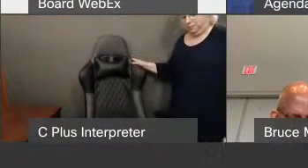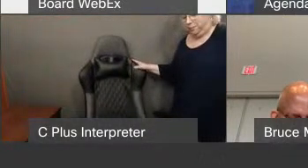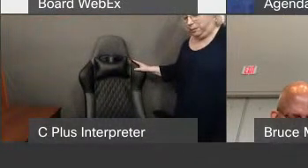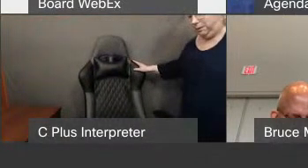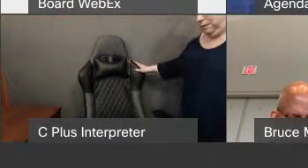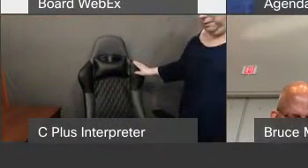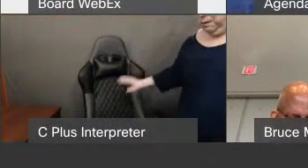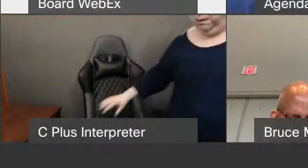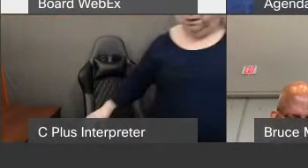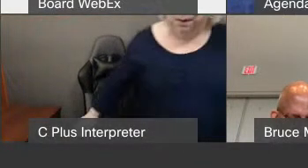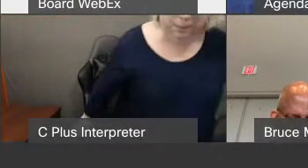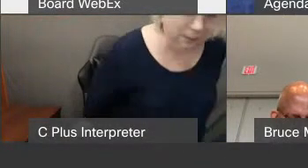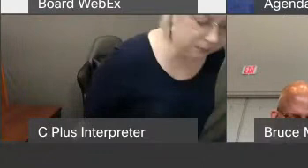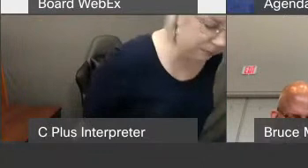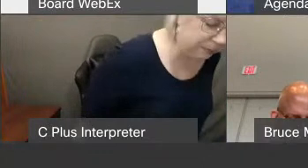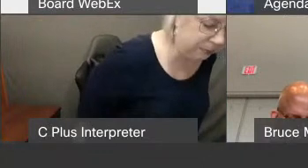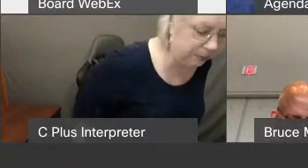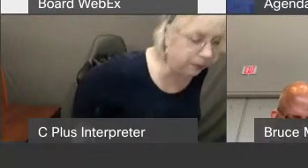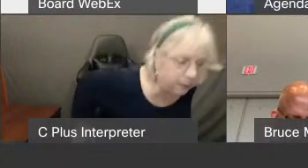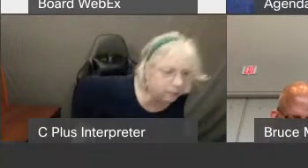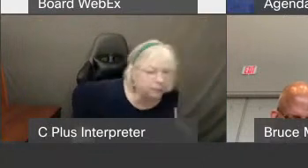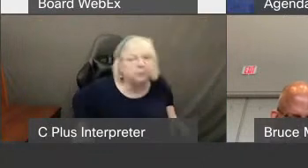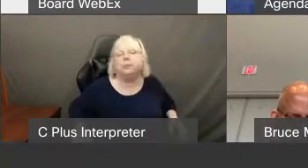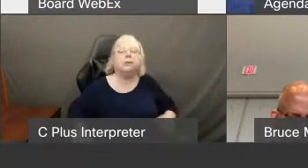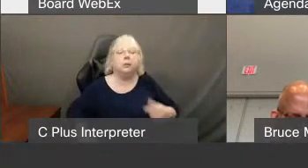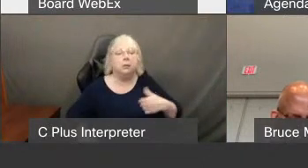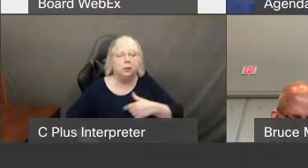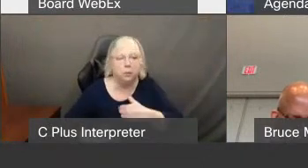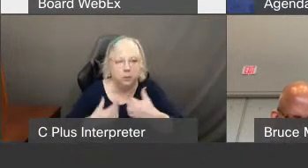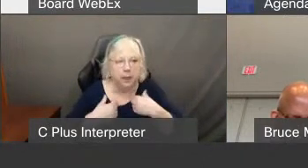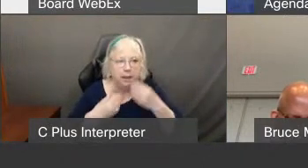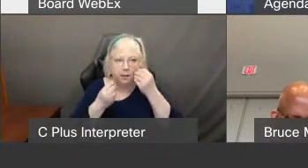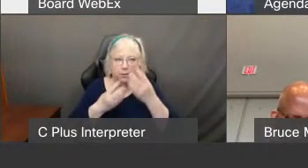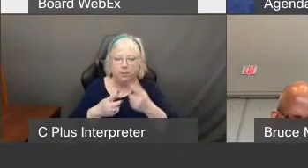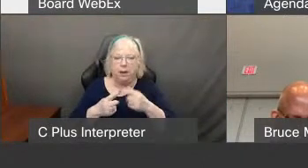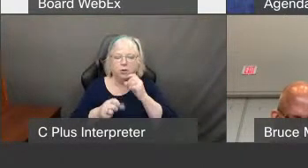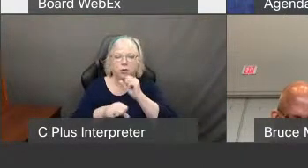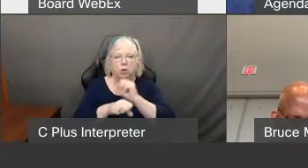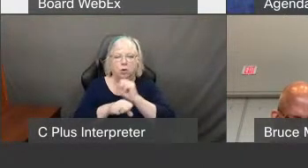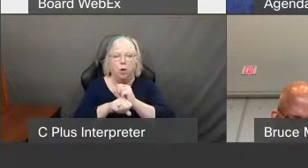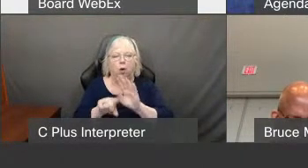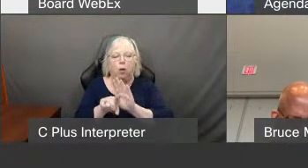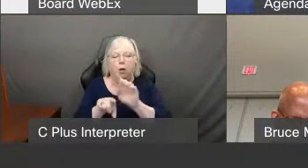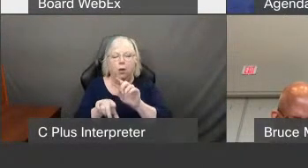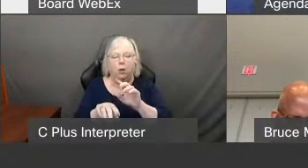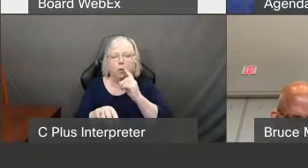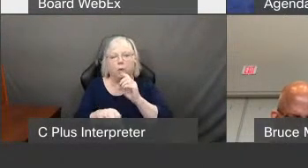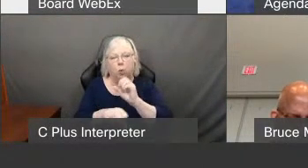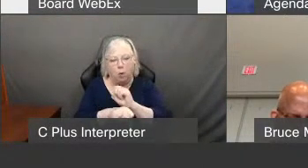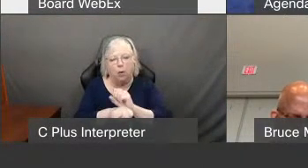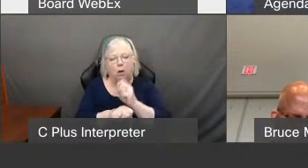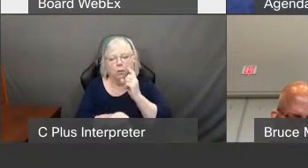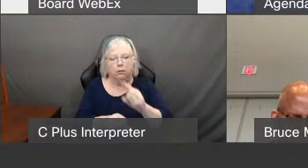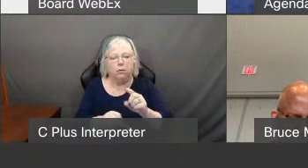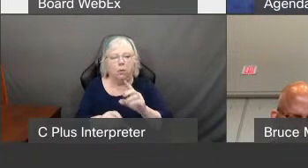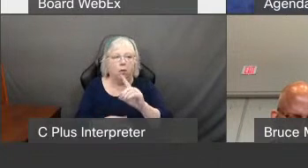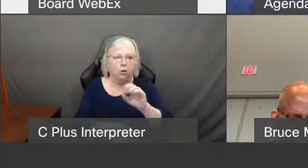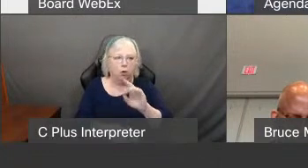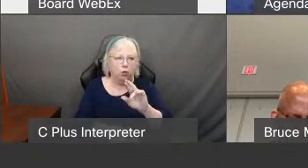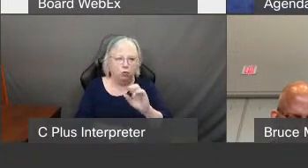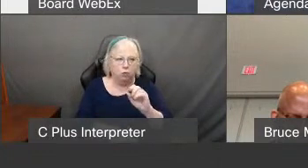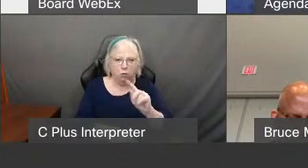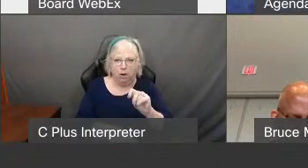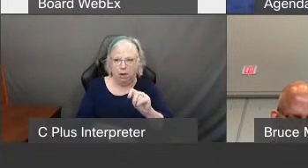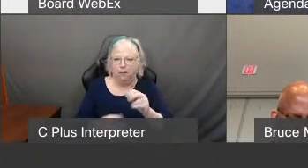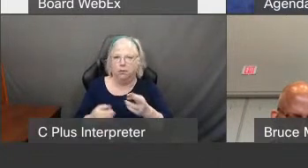information that we are working on to review as draft recommendations from their